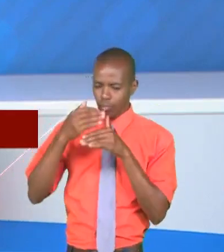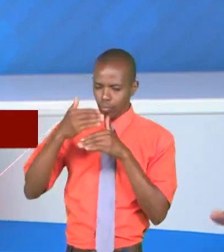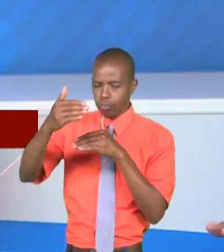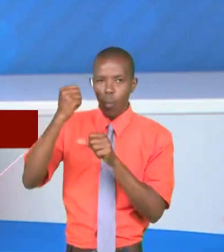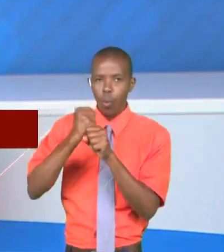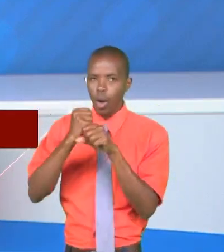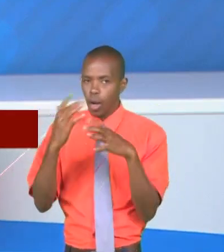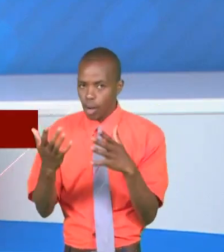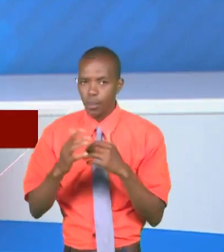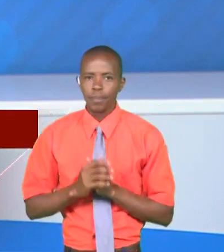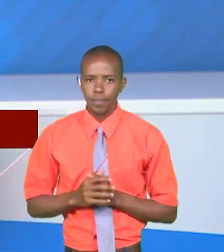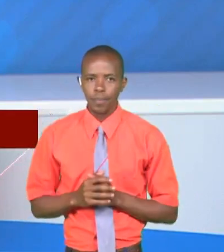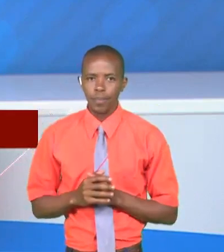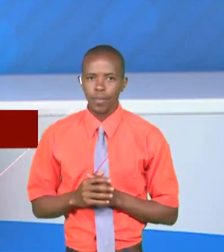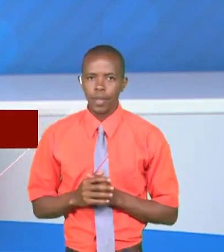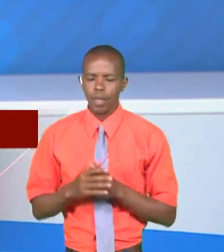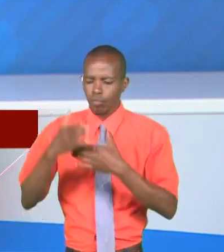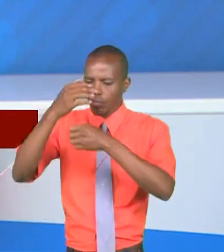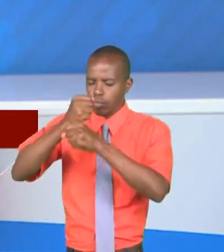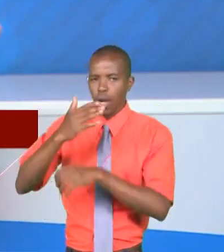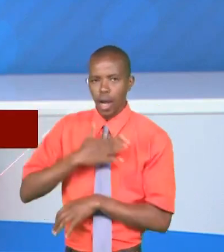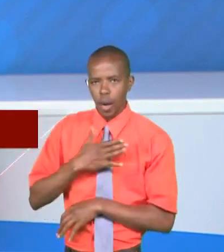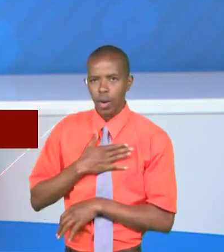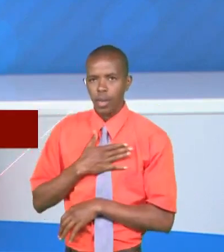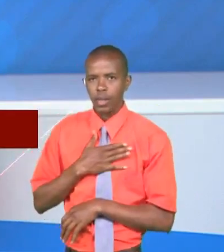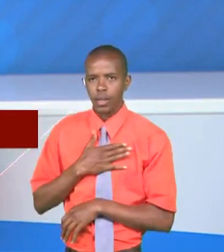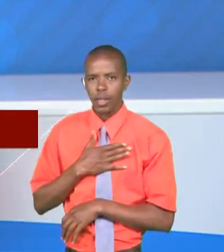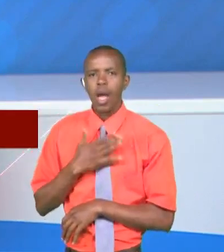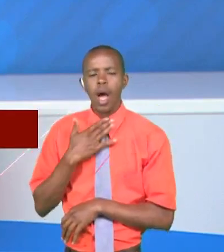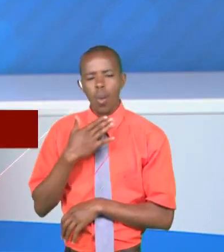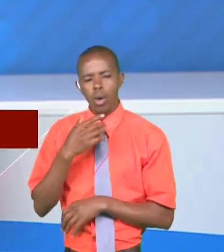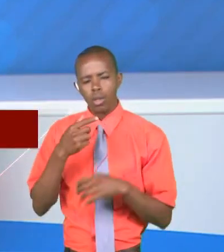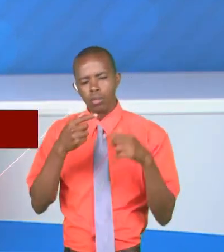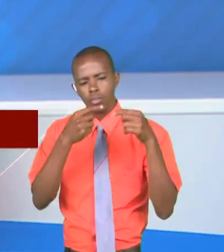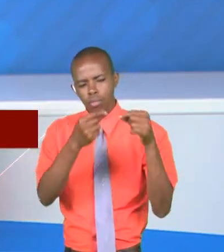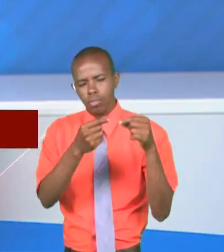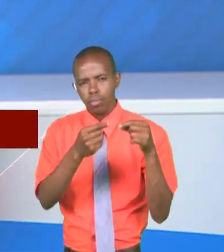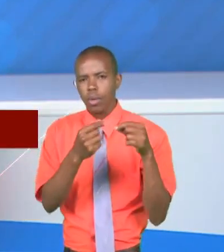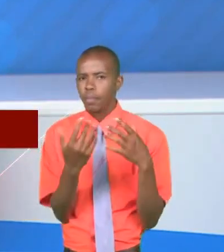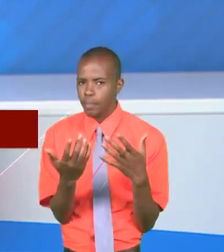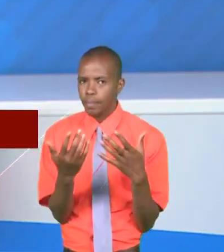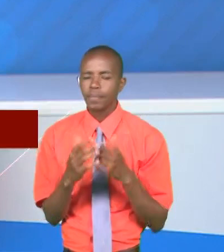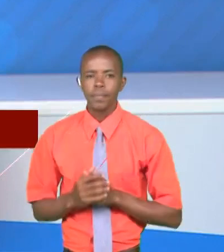now. In our alliance, for your information, I want to tell him that